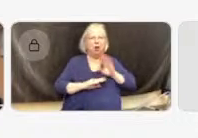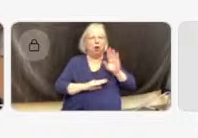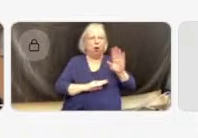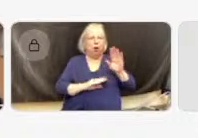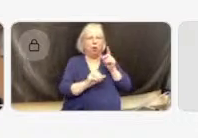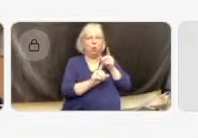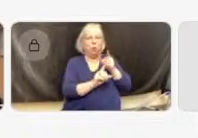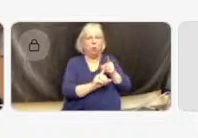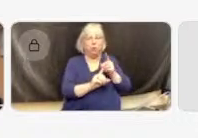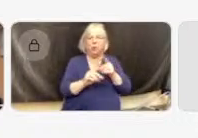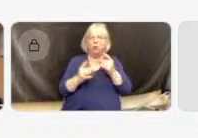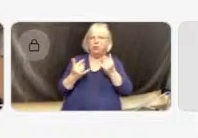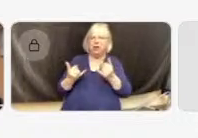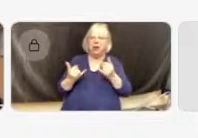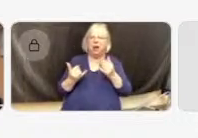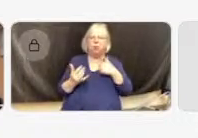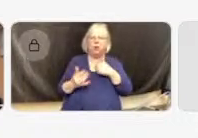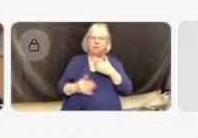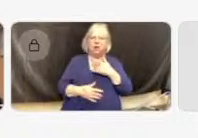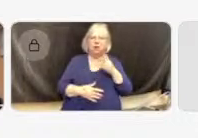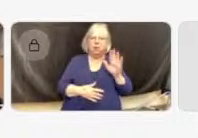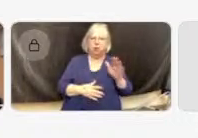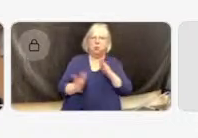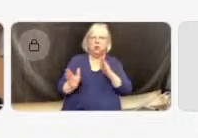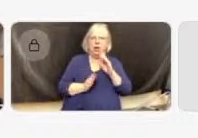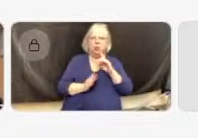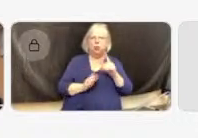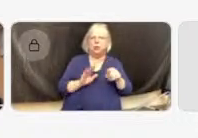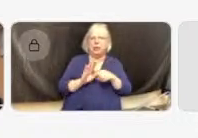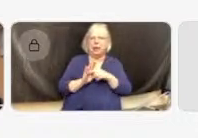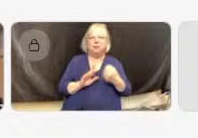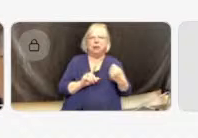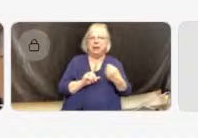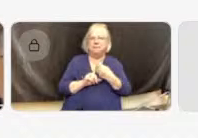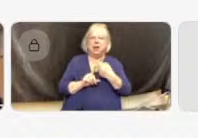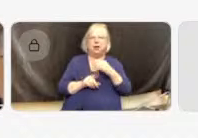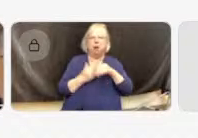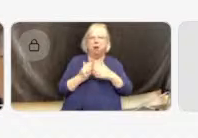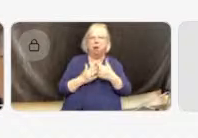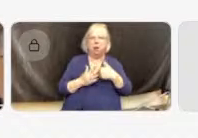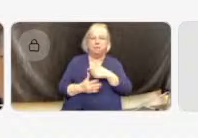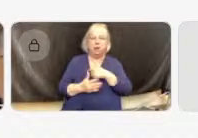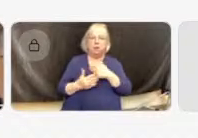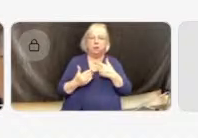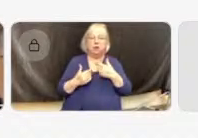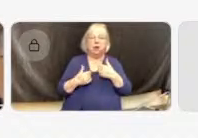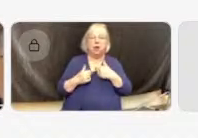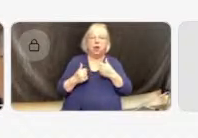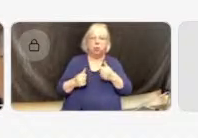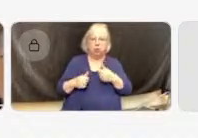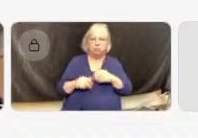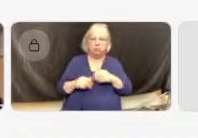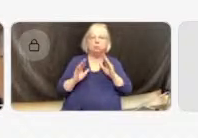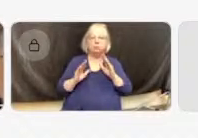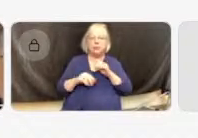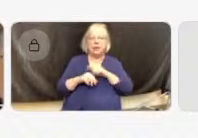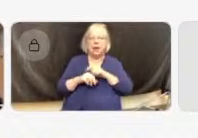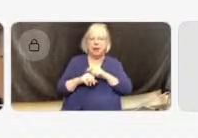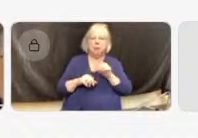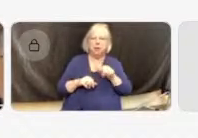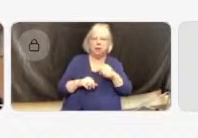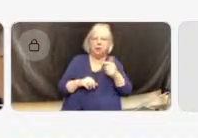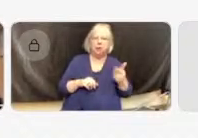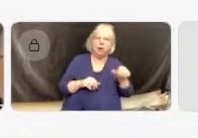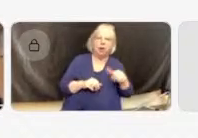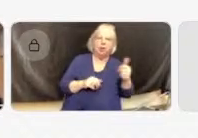time, it is negatively affecting all of us. I'm going to yield to the other speakers. If there's time left, I'll